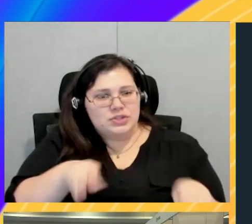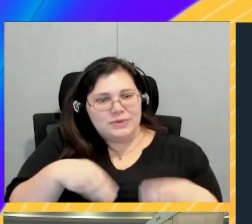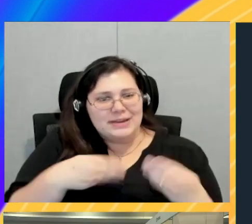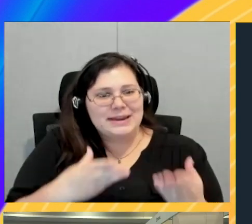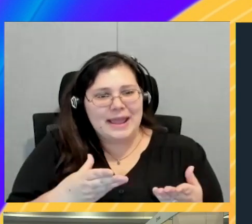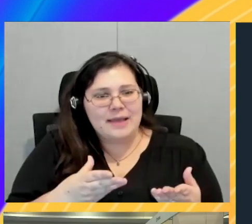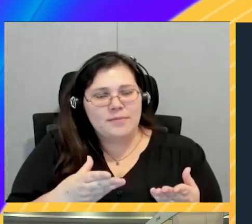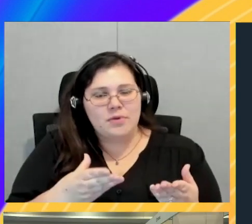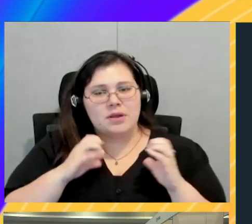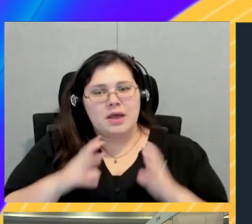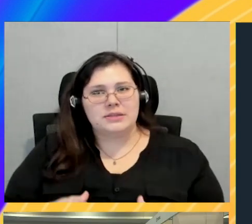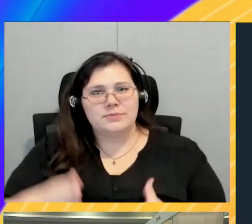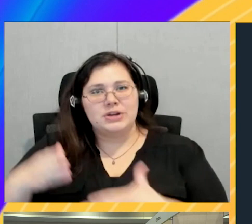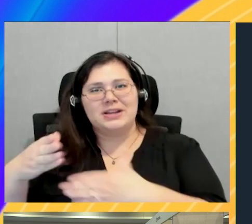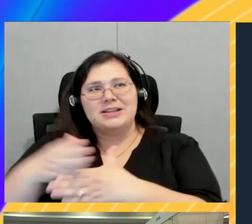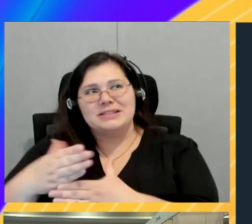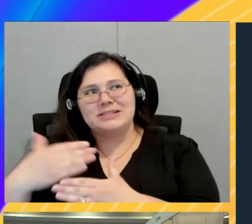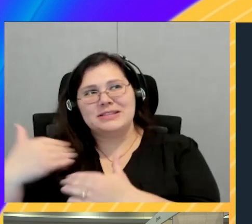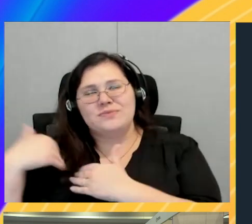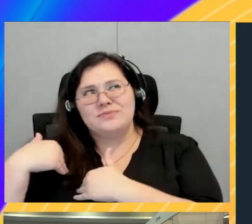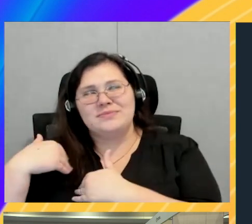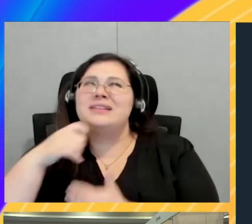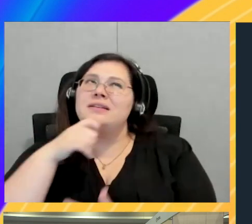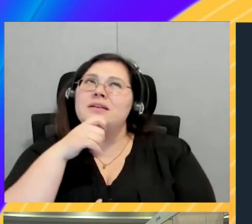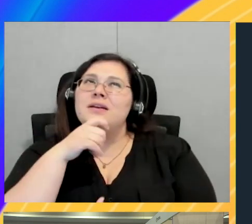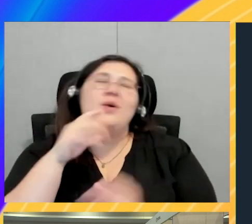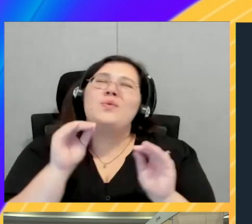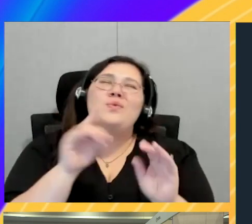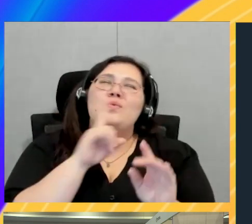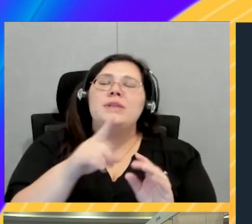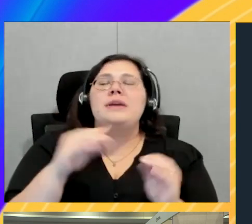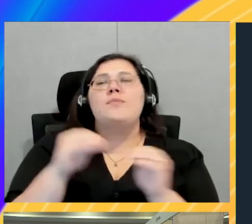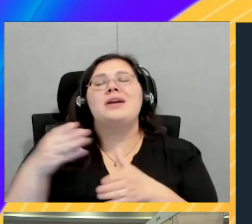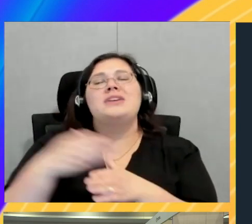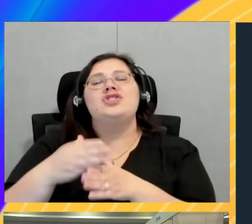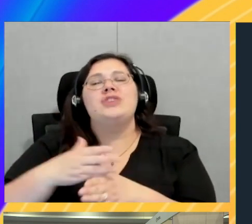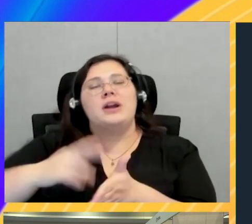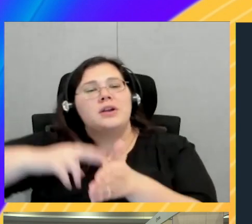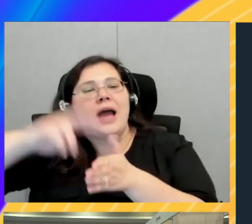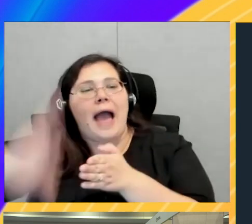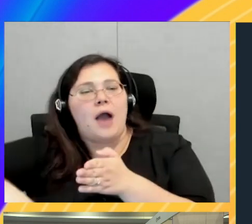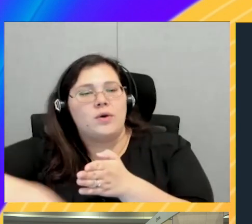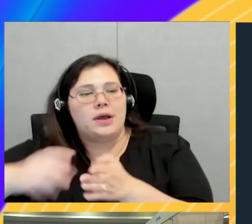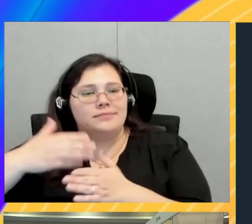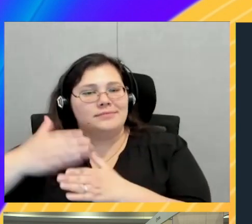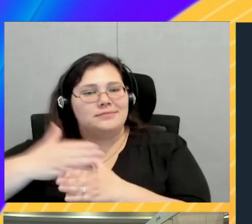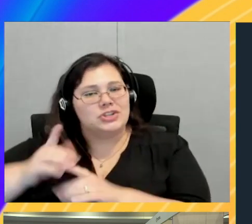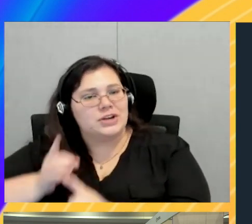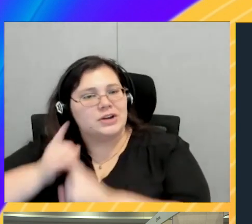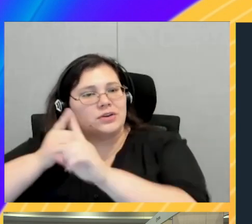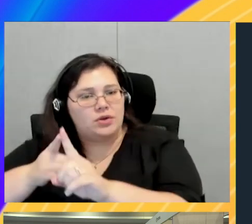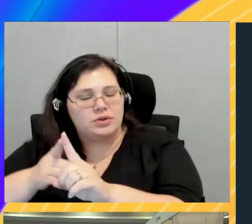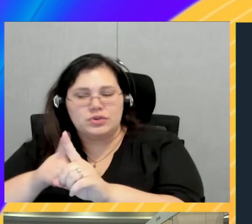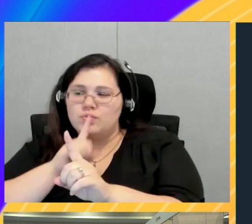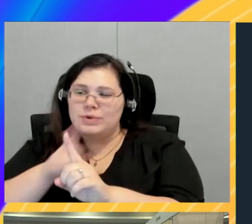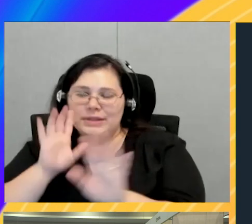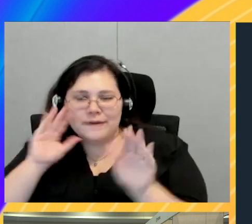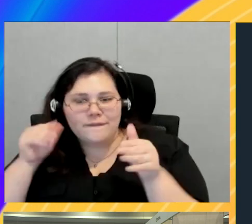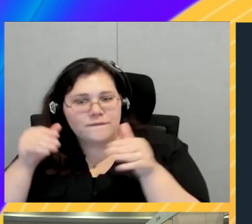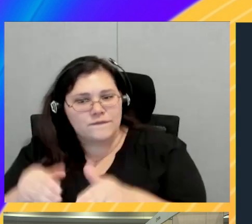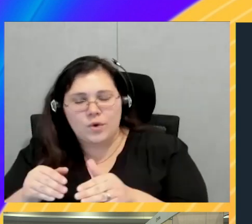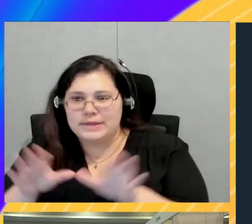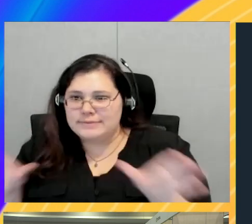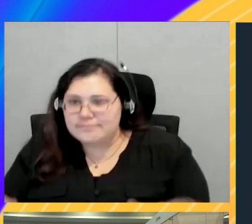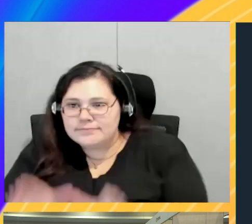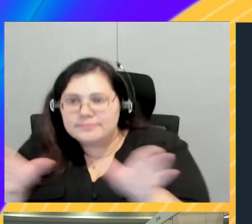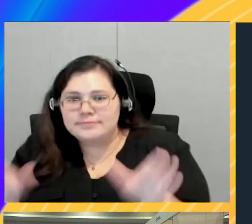shared responsibility model of security, but more a shared outcome, a desire to really see and foster growth. So let's talk about the various